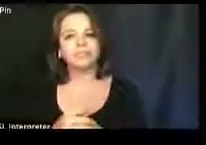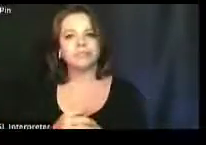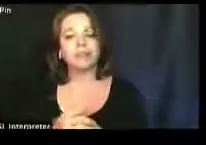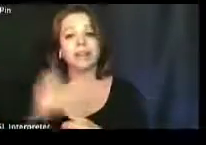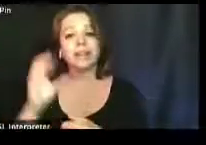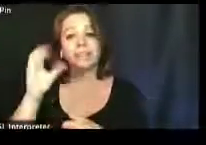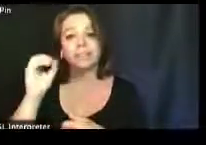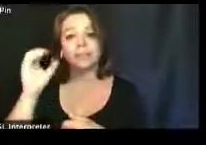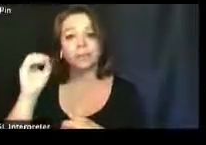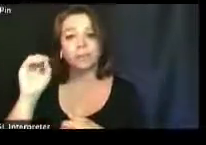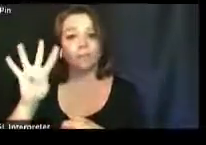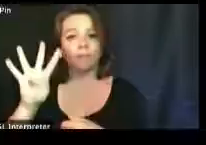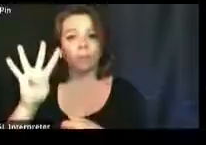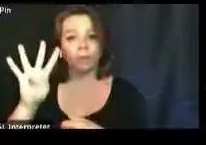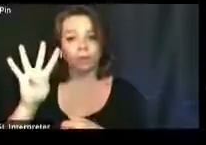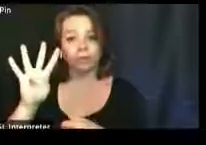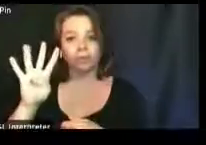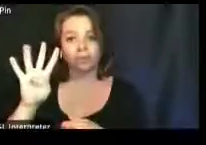004